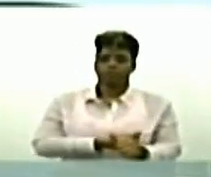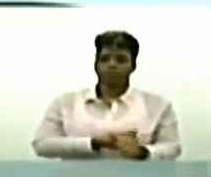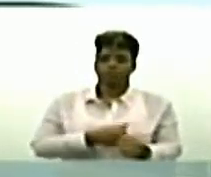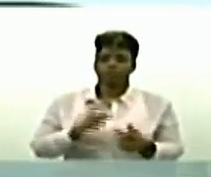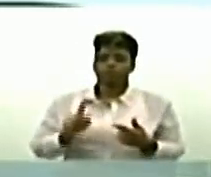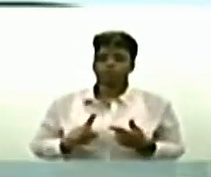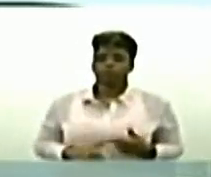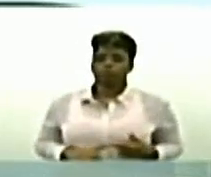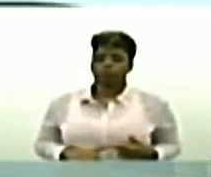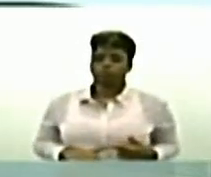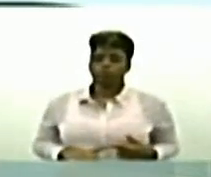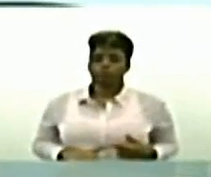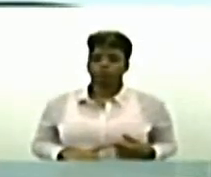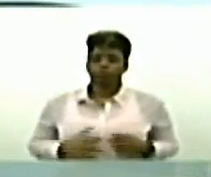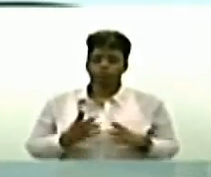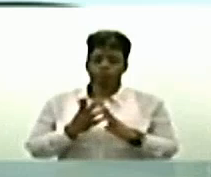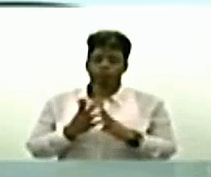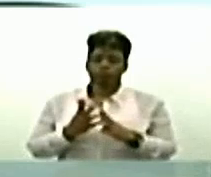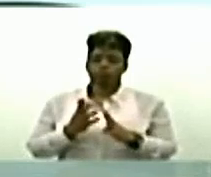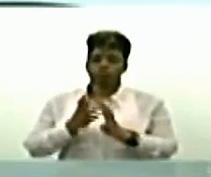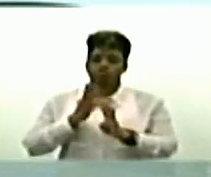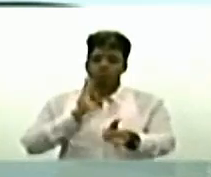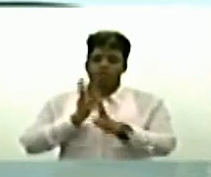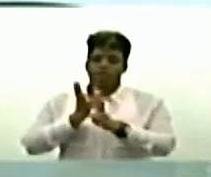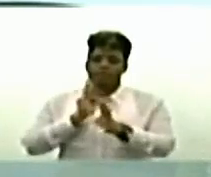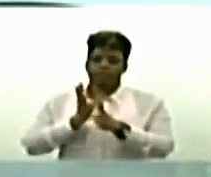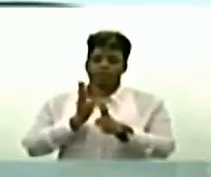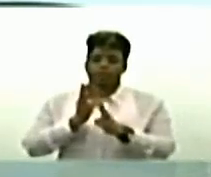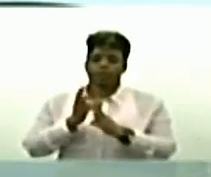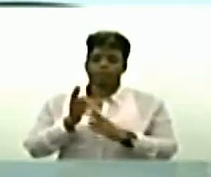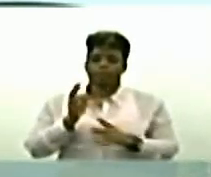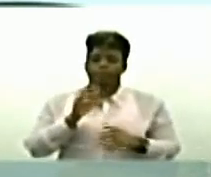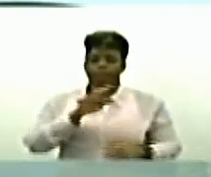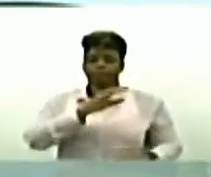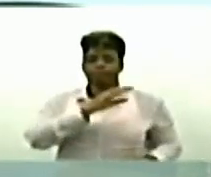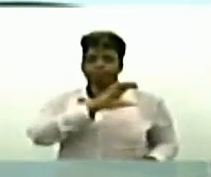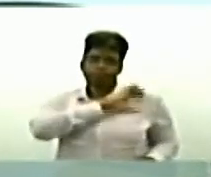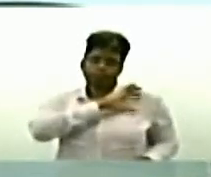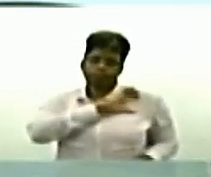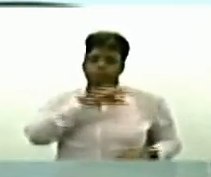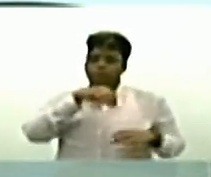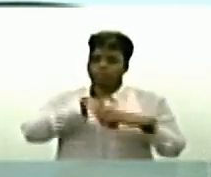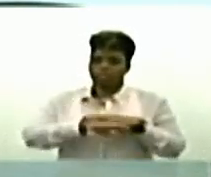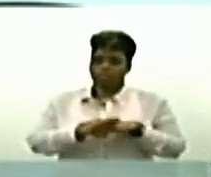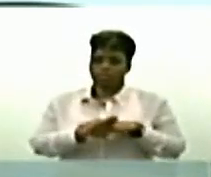to the traffic wardens that will be